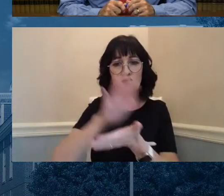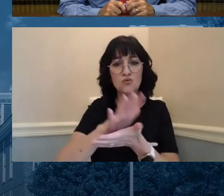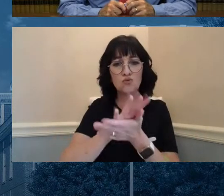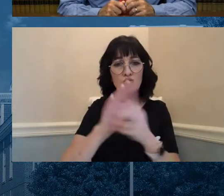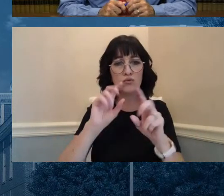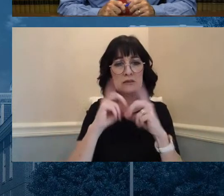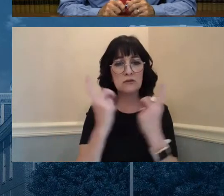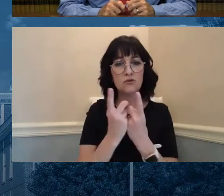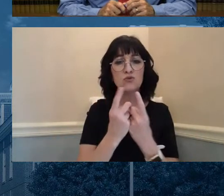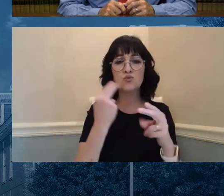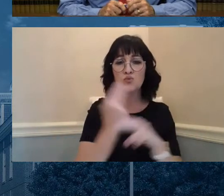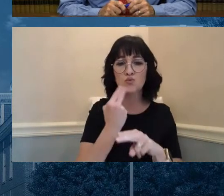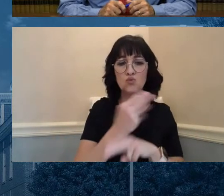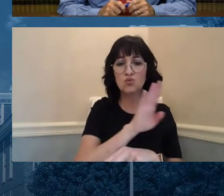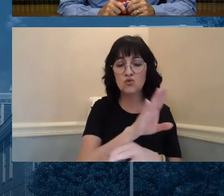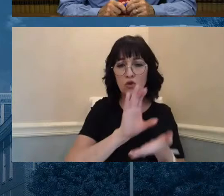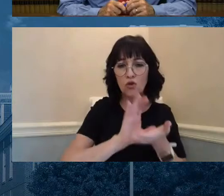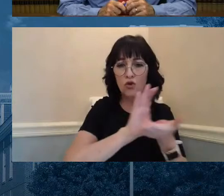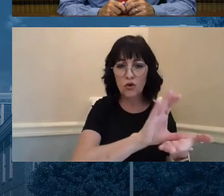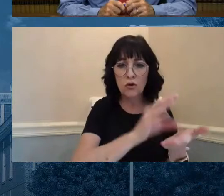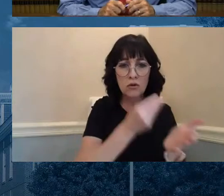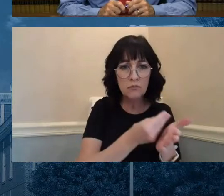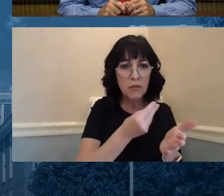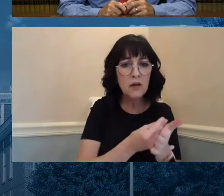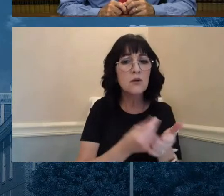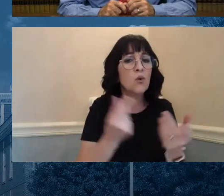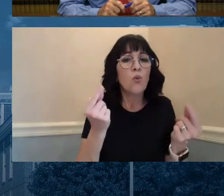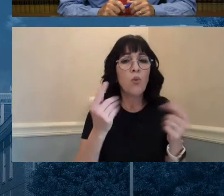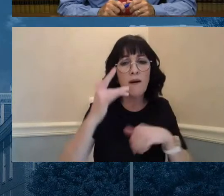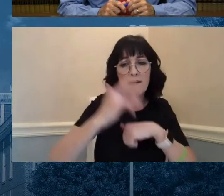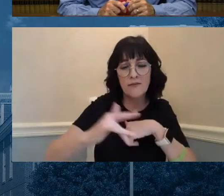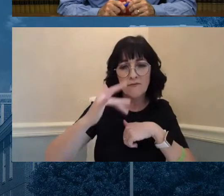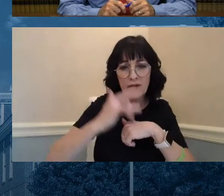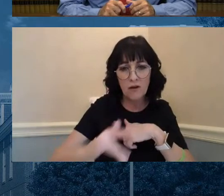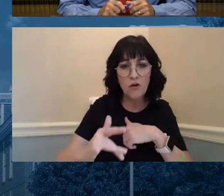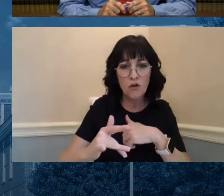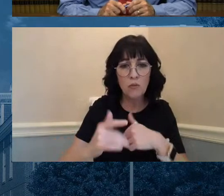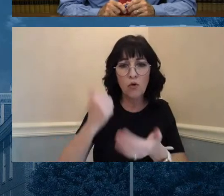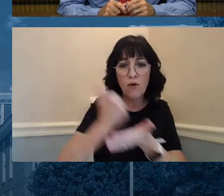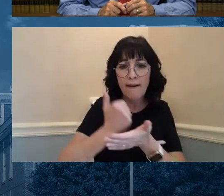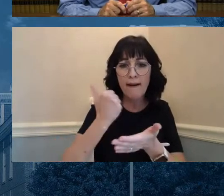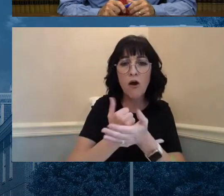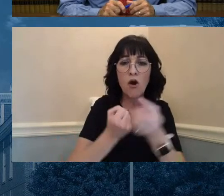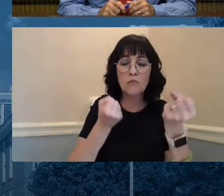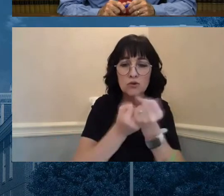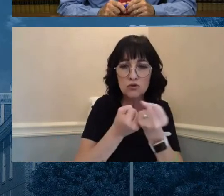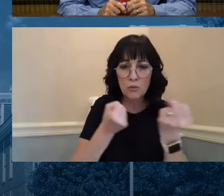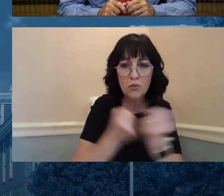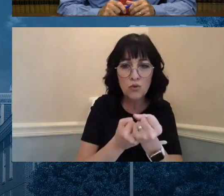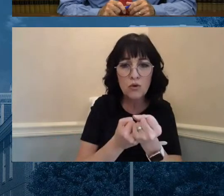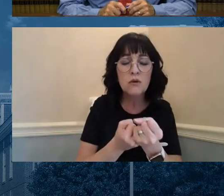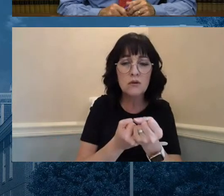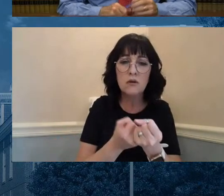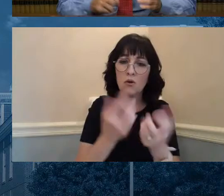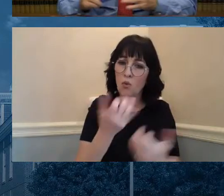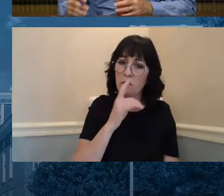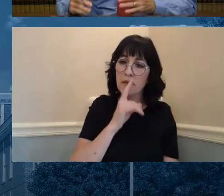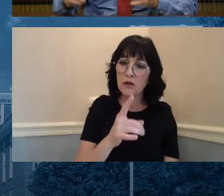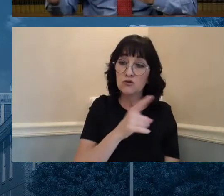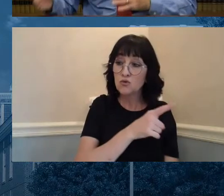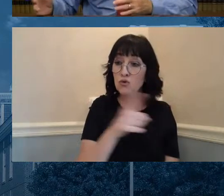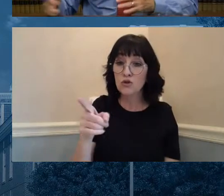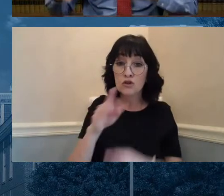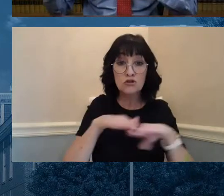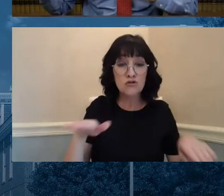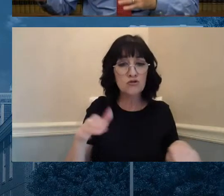to the superintendents. They're each working very hard to make sure that all their children get the learning and the instruction that they need over the